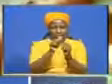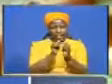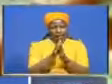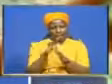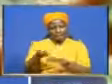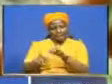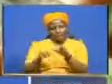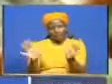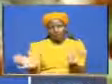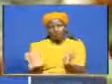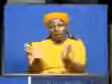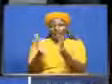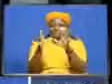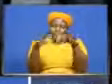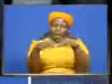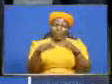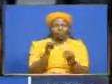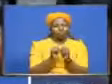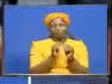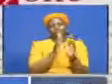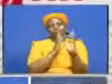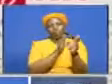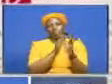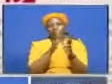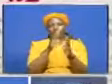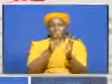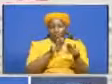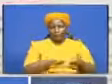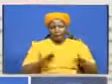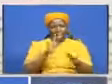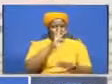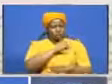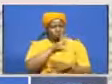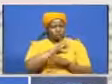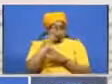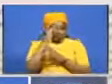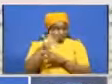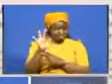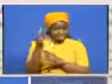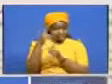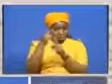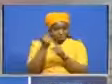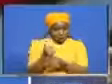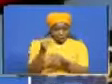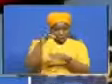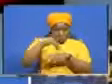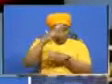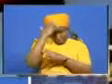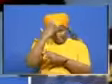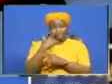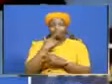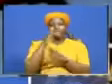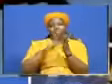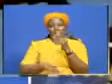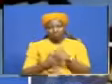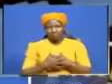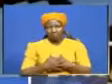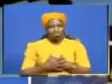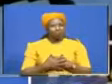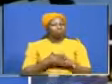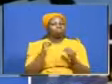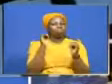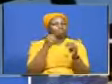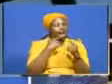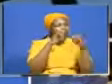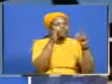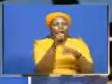animal welfare. The company, which reported market-beating profits for its third quarter on Monday, declined to say which supplier it would use